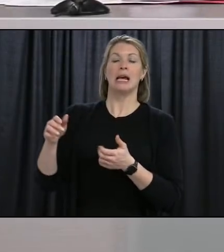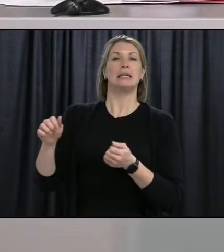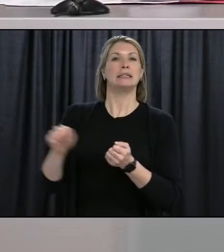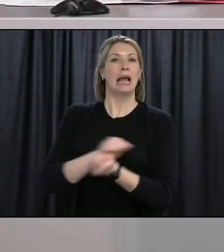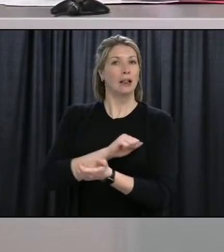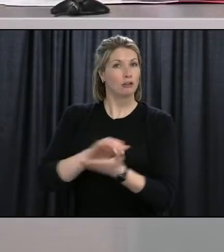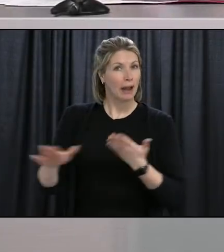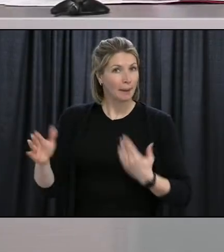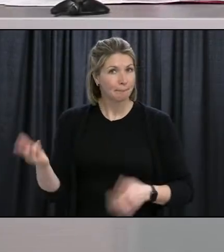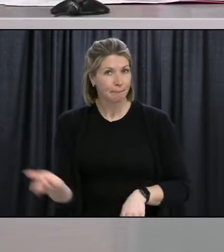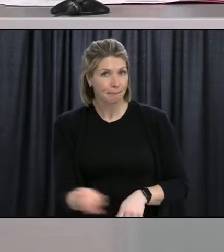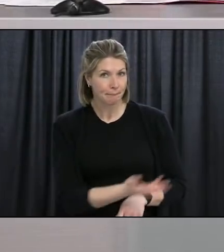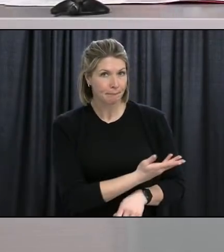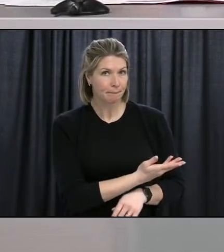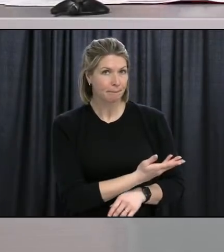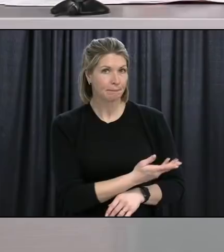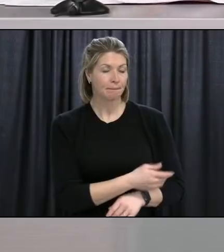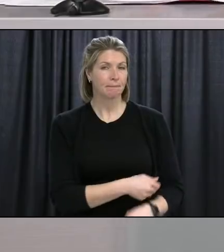final question?